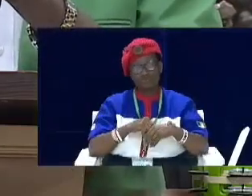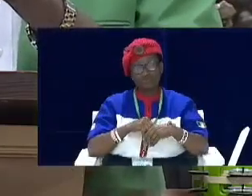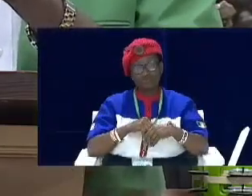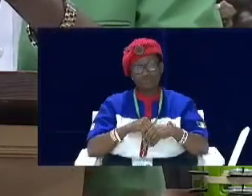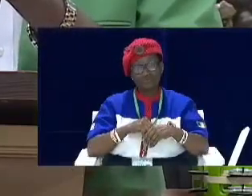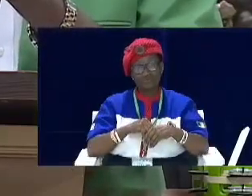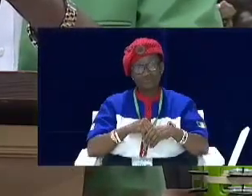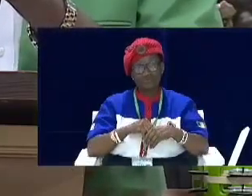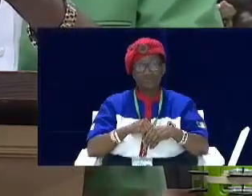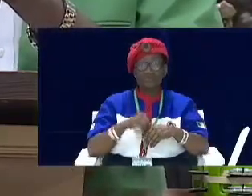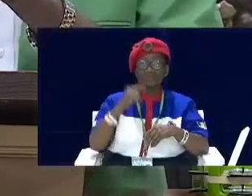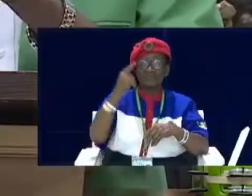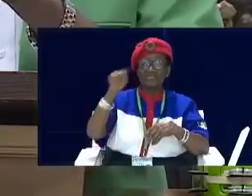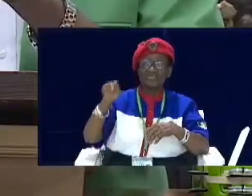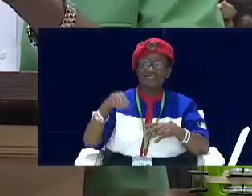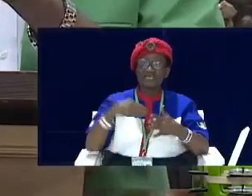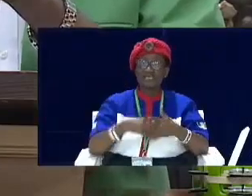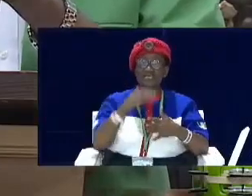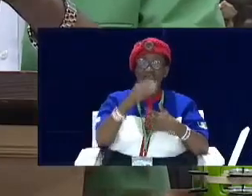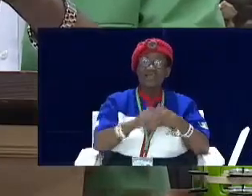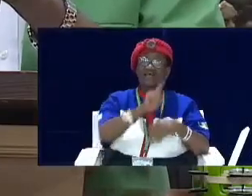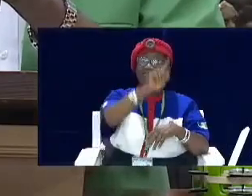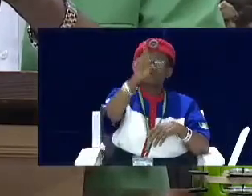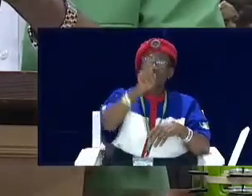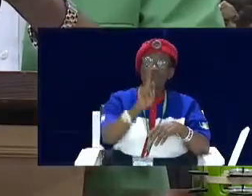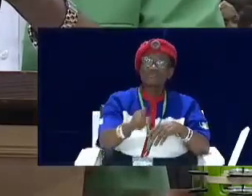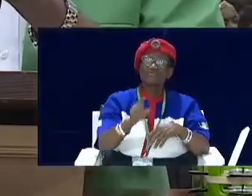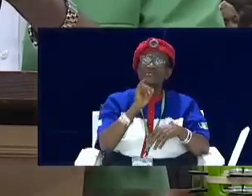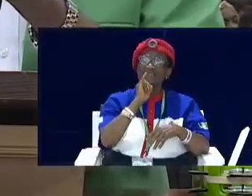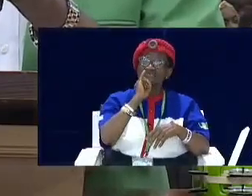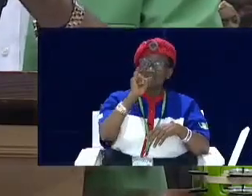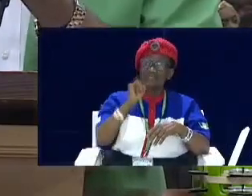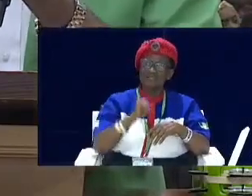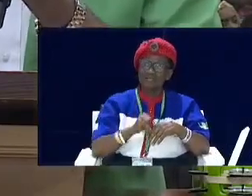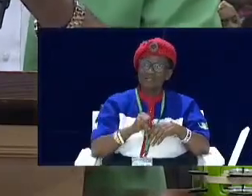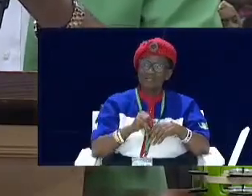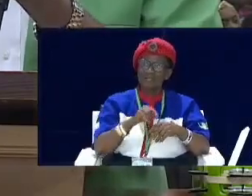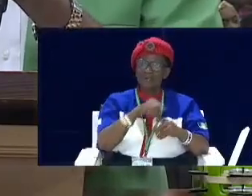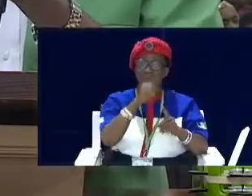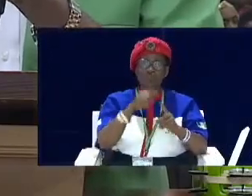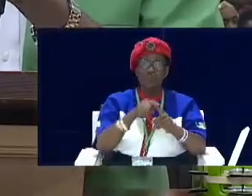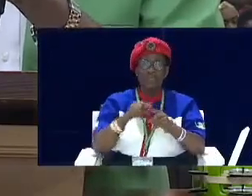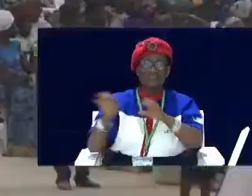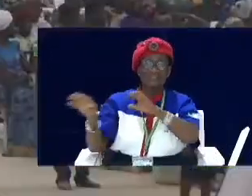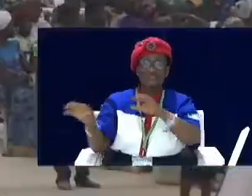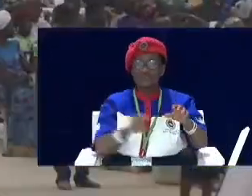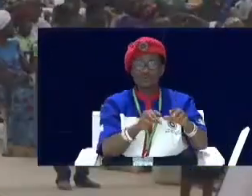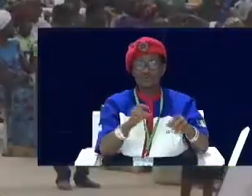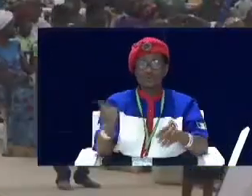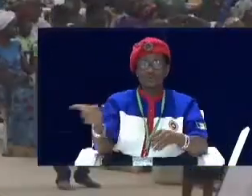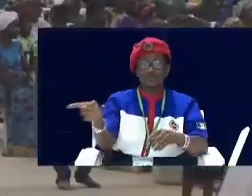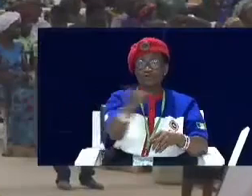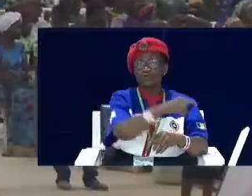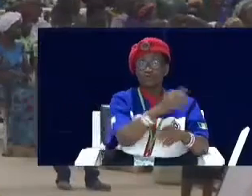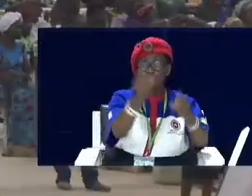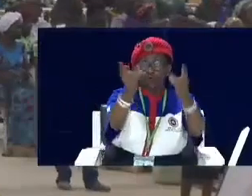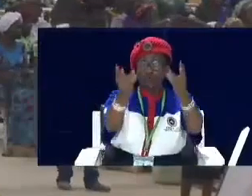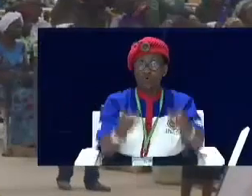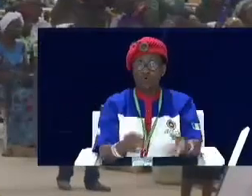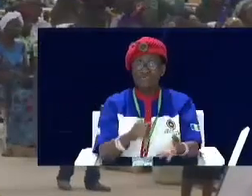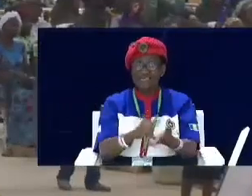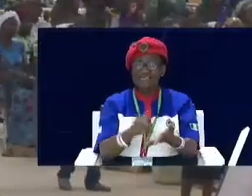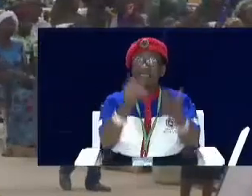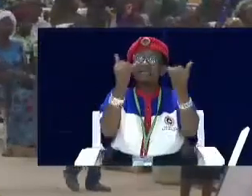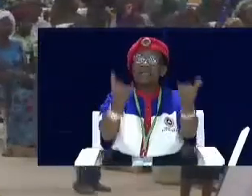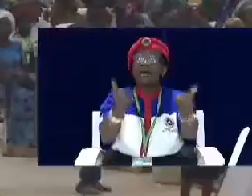The next question is, when do you want it? Are